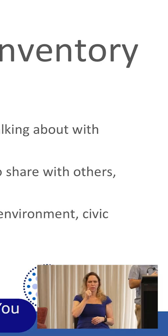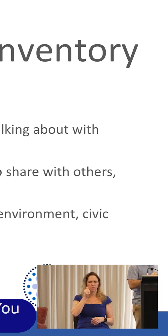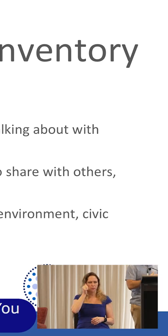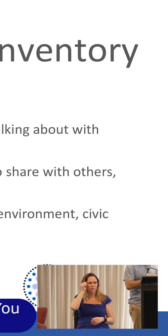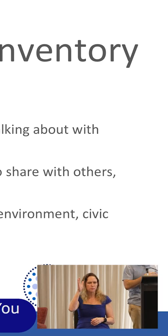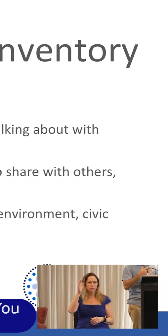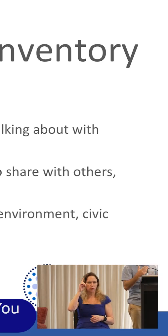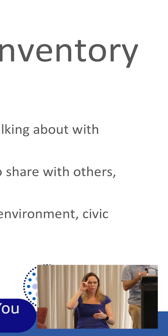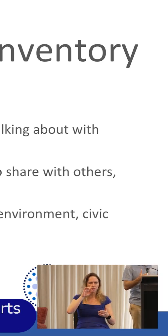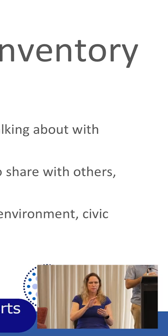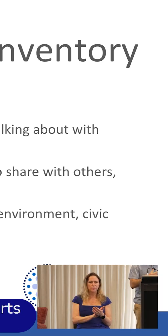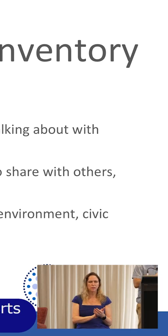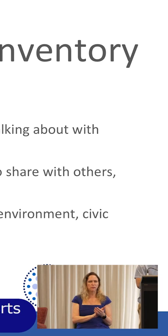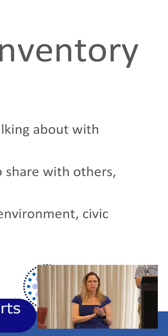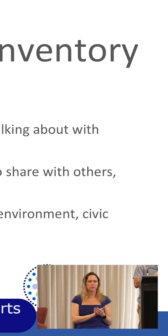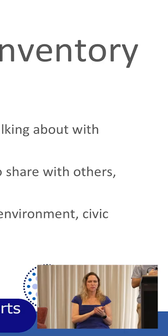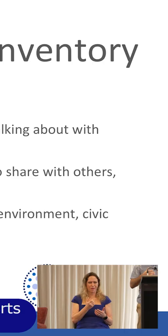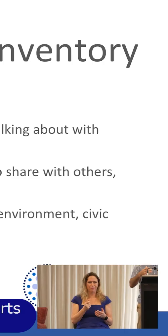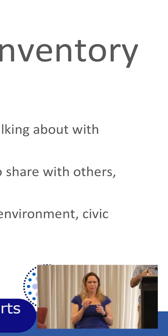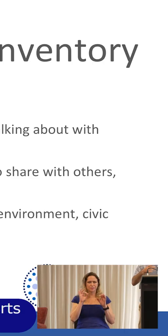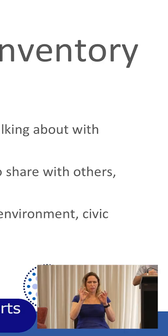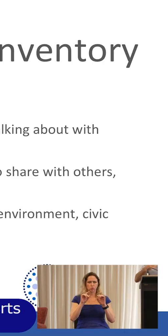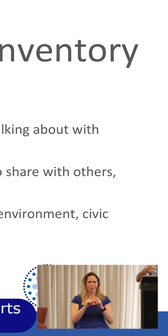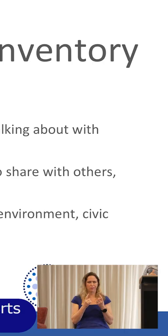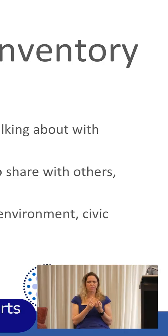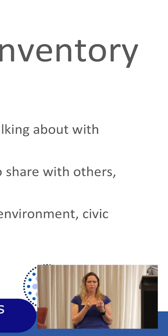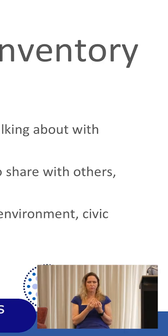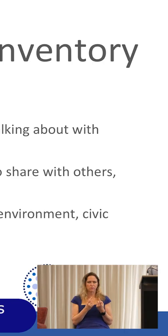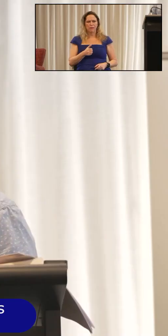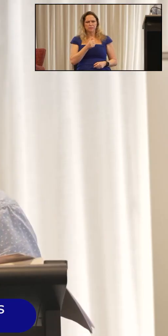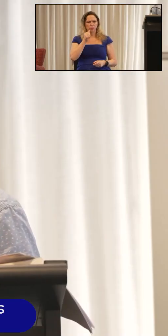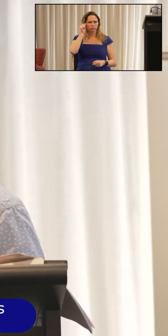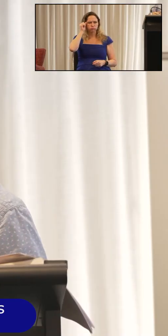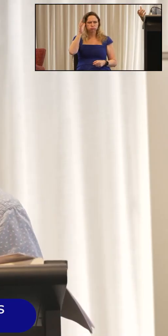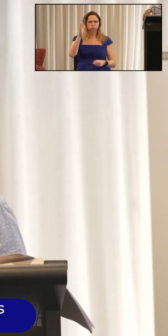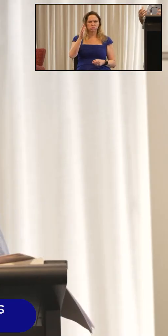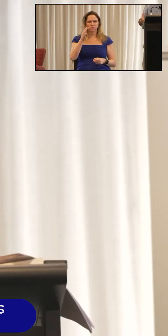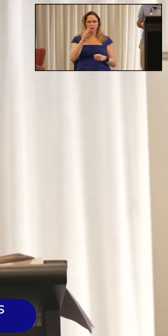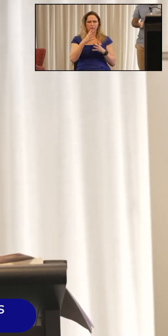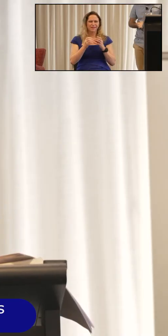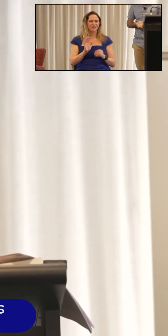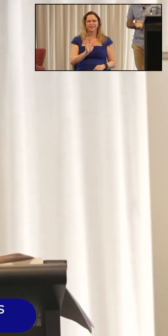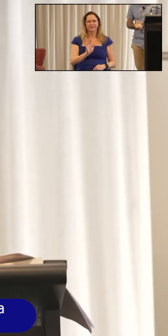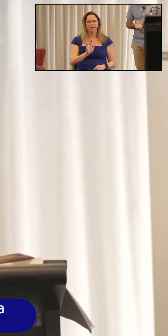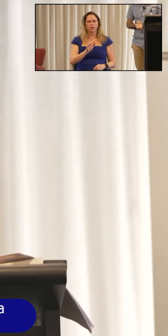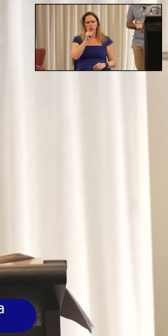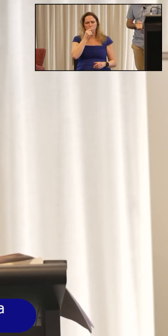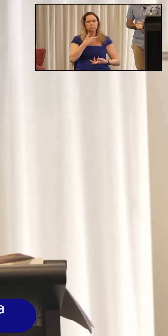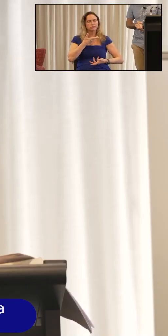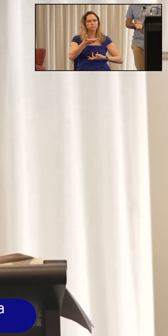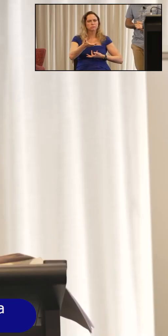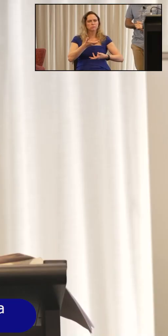that we have to be experts to share something with someone else or know it all. That's the beauty of doing things together, is each person brings a little bit of